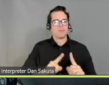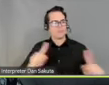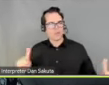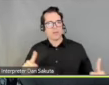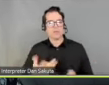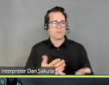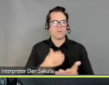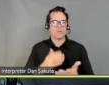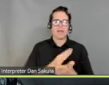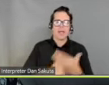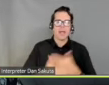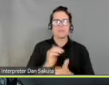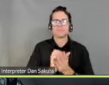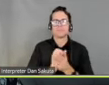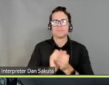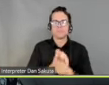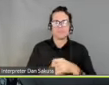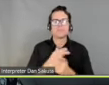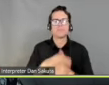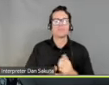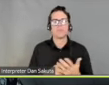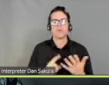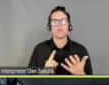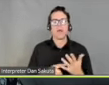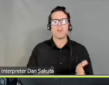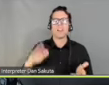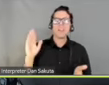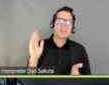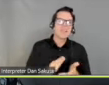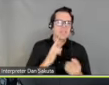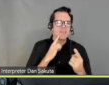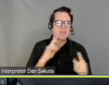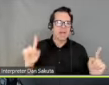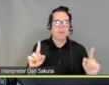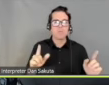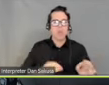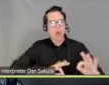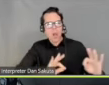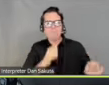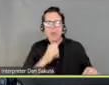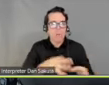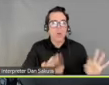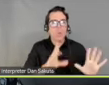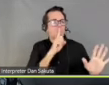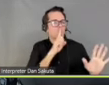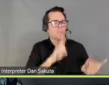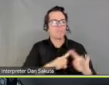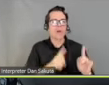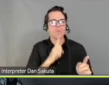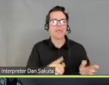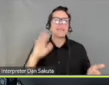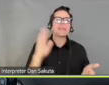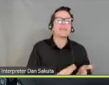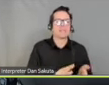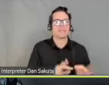consider administrative controls. And then the least effective, not saying that they're not important, but they're the least effective is protecting at the